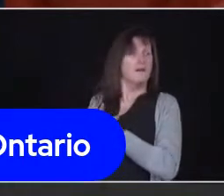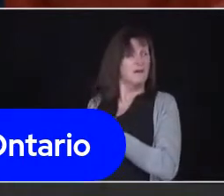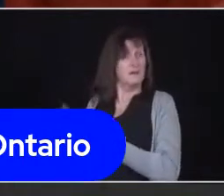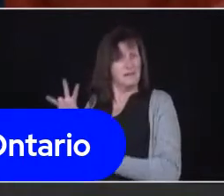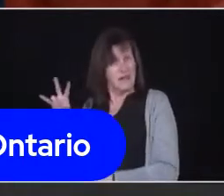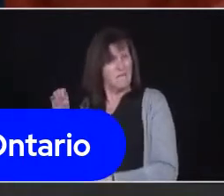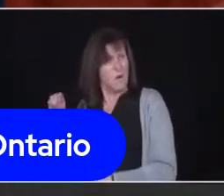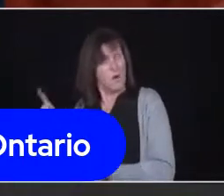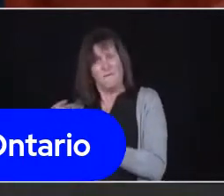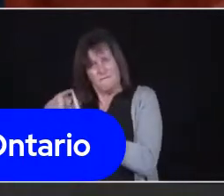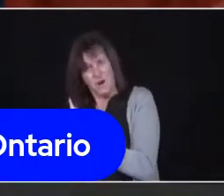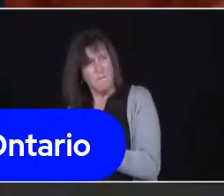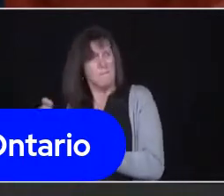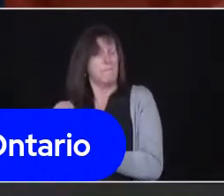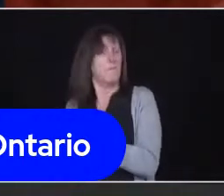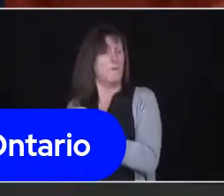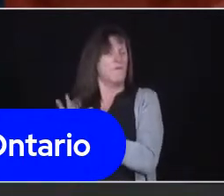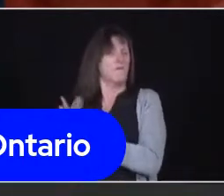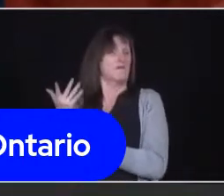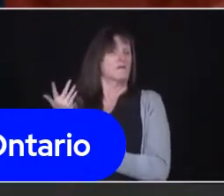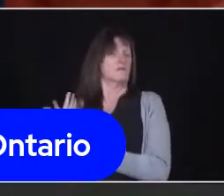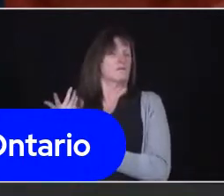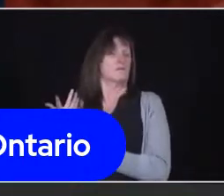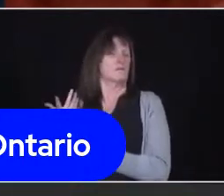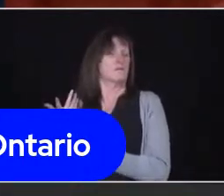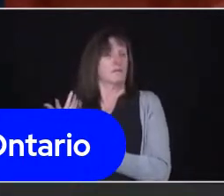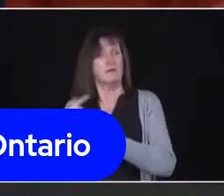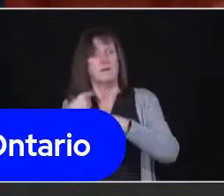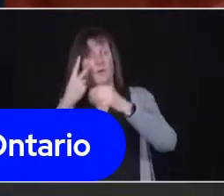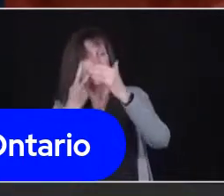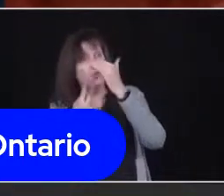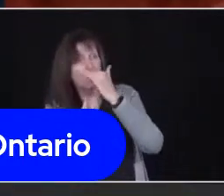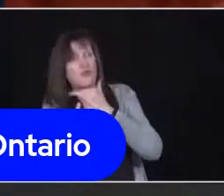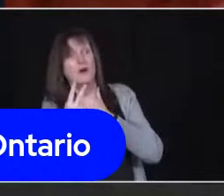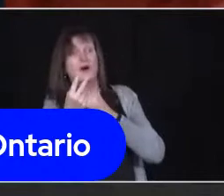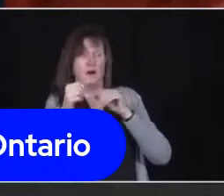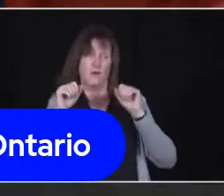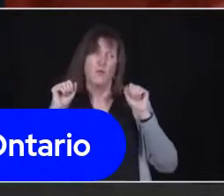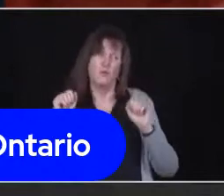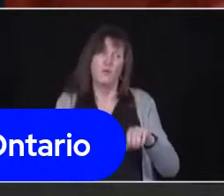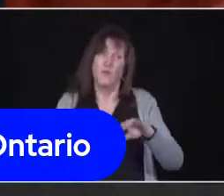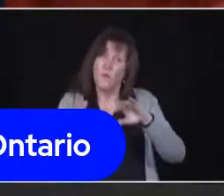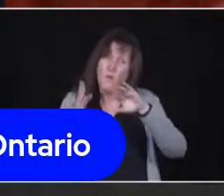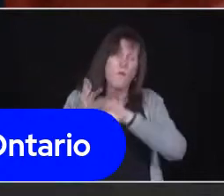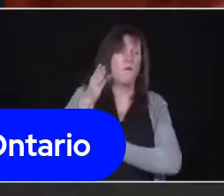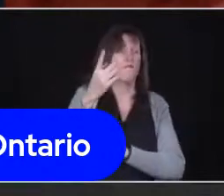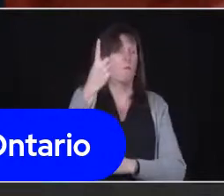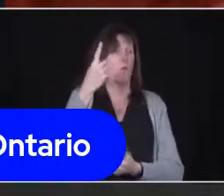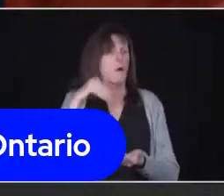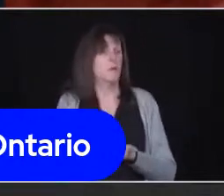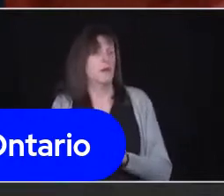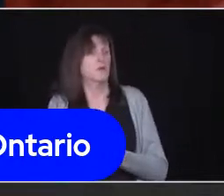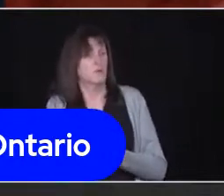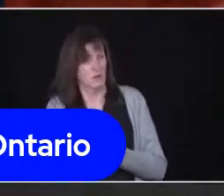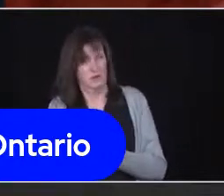are projected to rise to over 1,000 patients by the end of the month. And today's